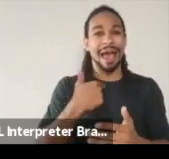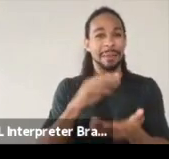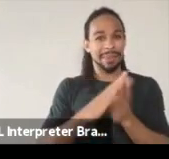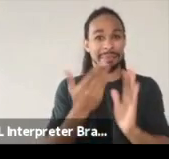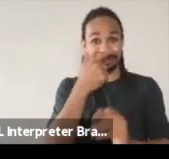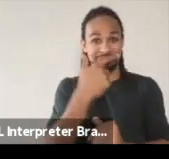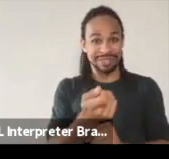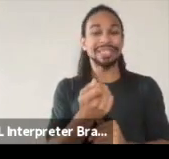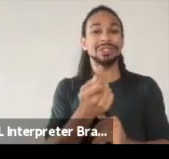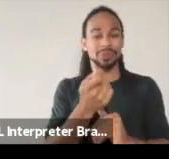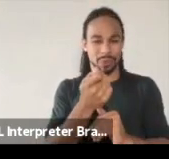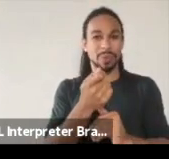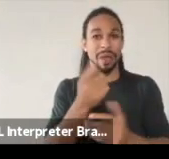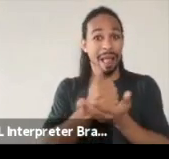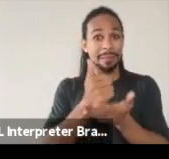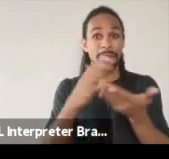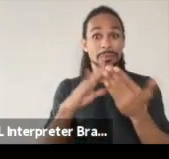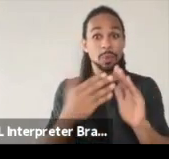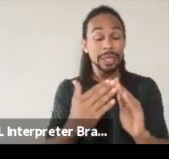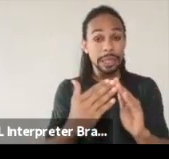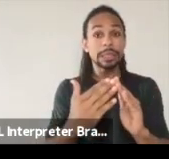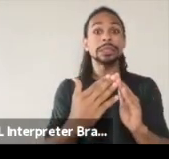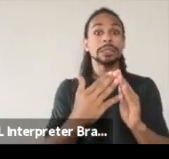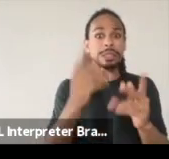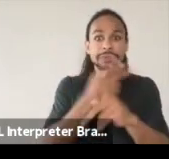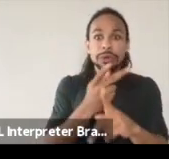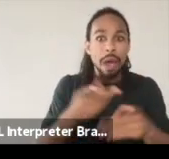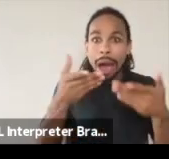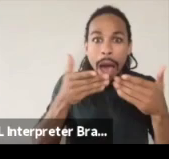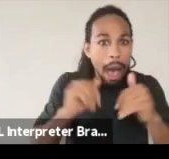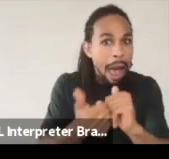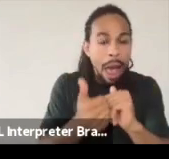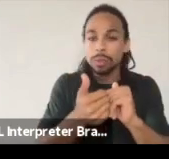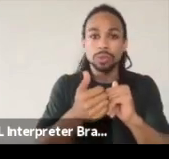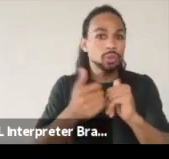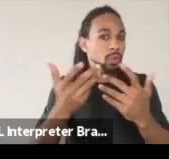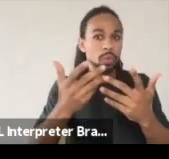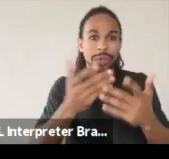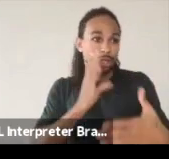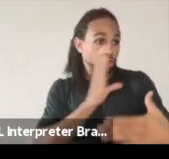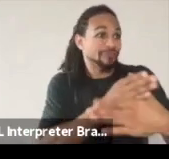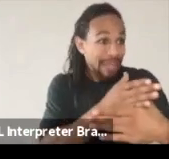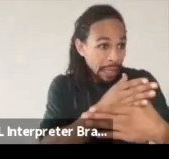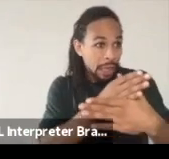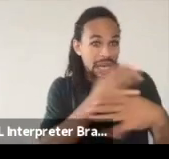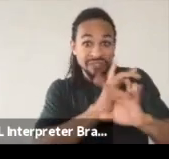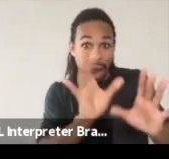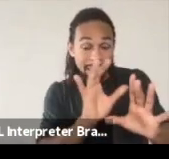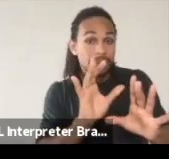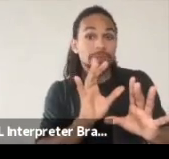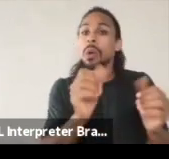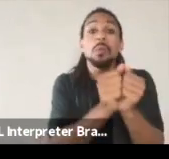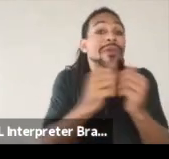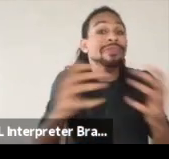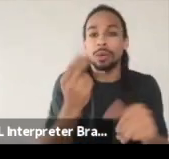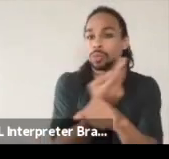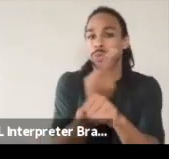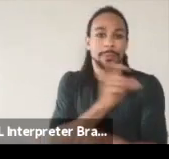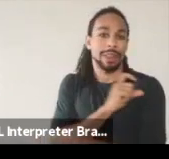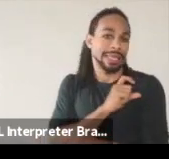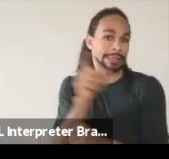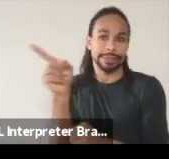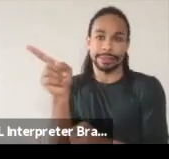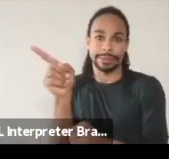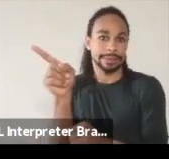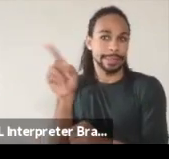ways to intervene in violence without having to use the police. And so some of the ways that that showed up was